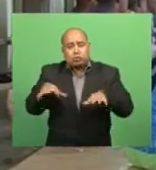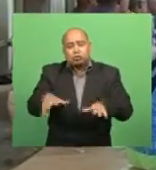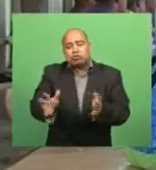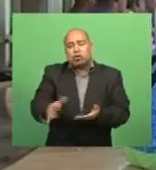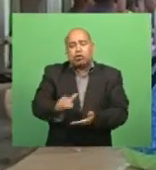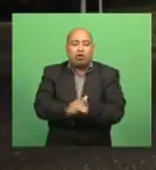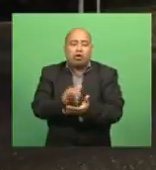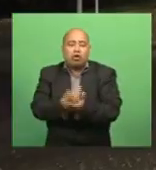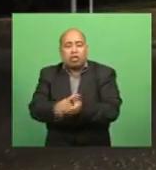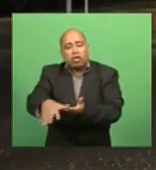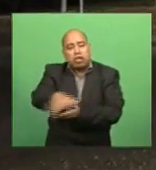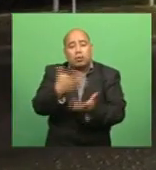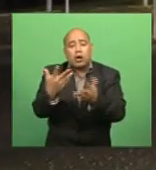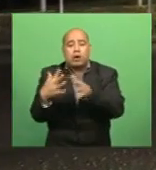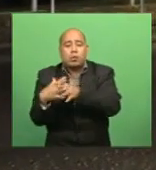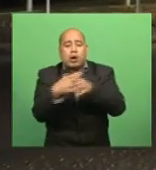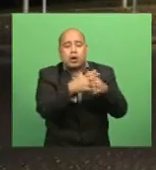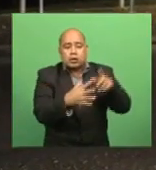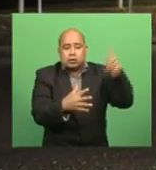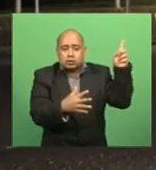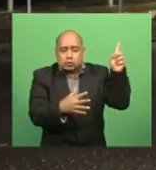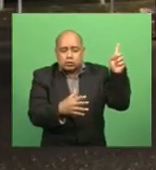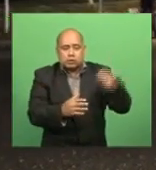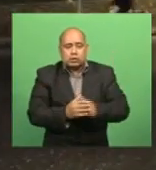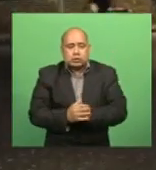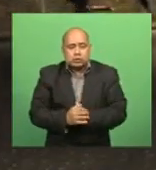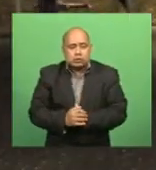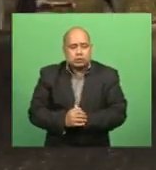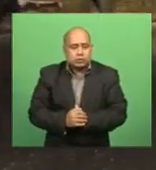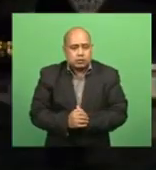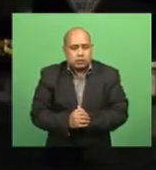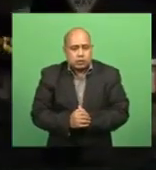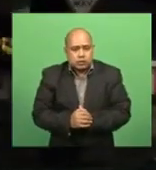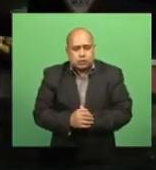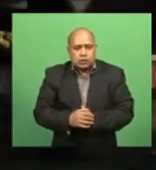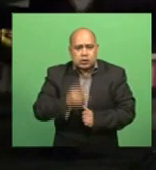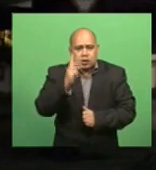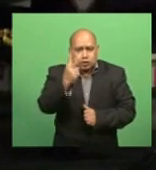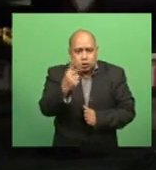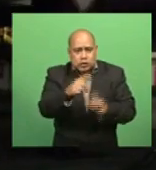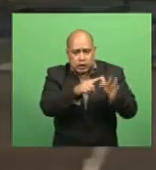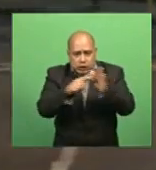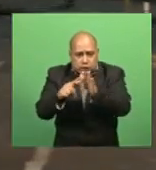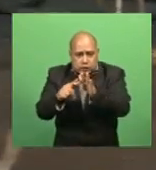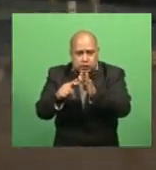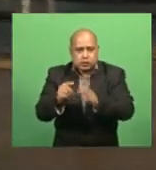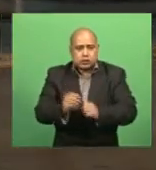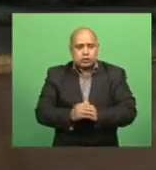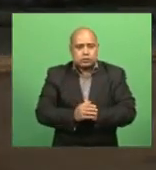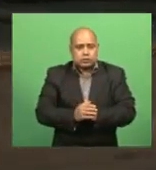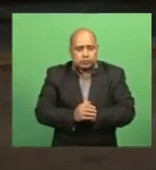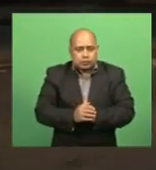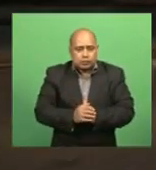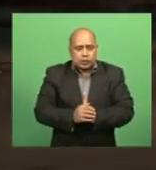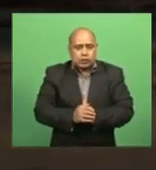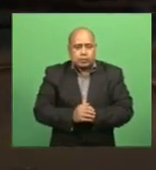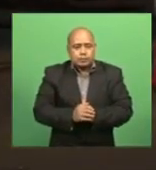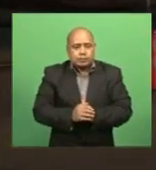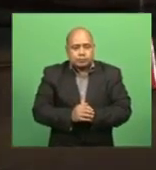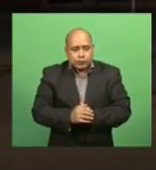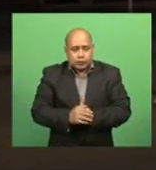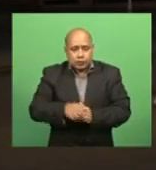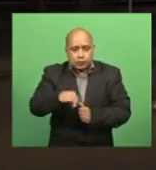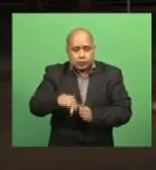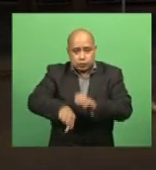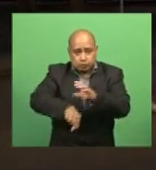curfew breaches were recorded in the South, 3 in the West and 2 in the East. Commissioner of Police Brigadier General Sitibeni Ngilio says the